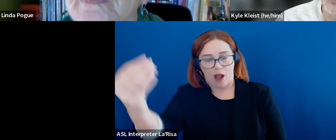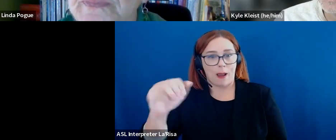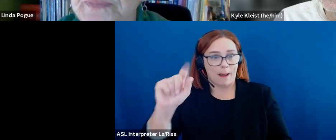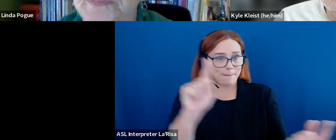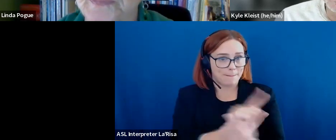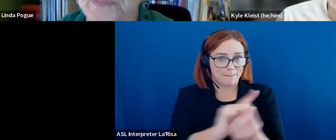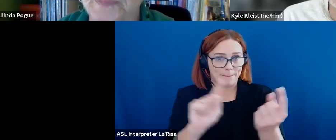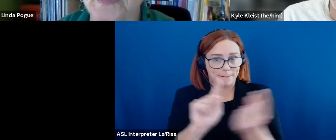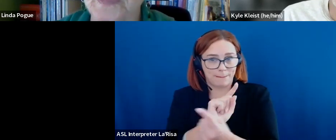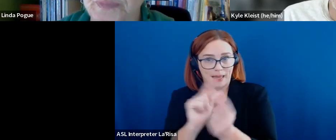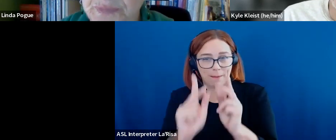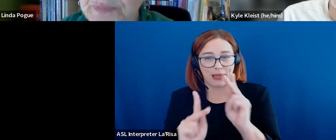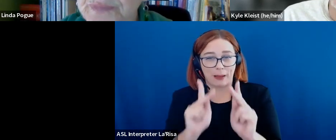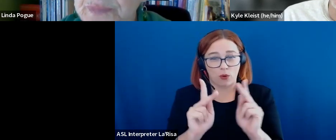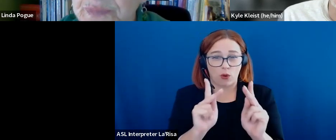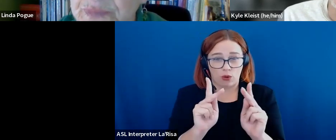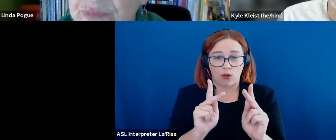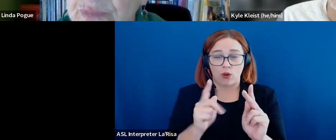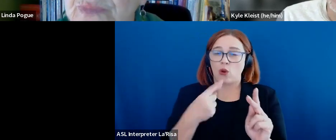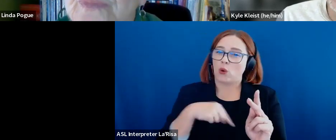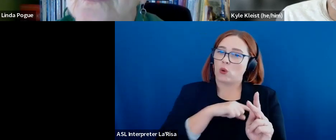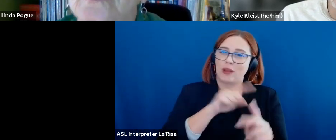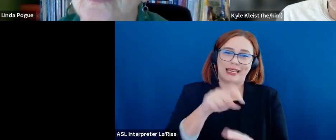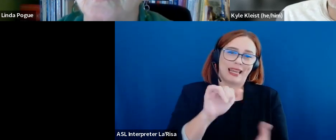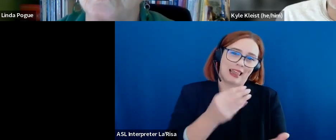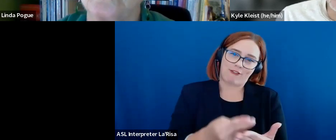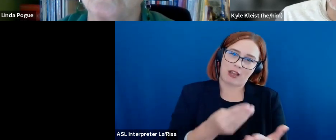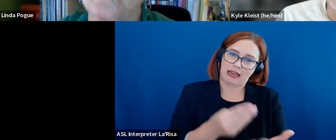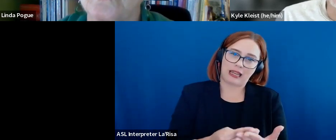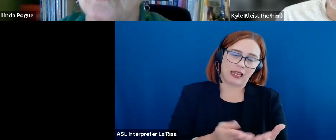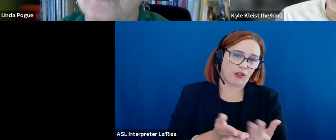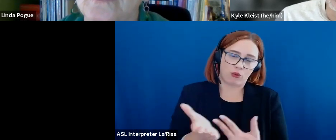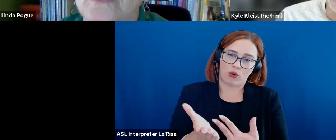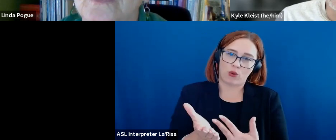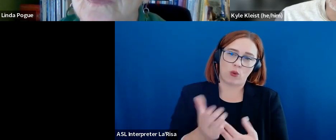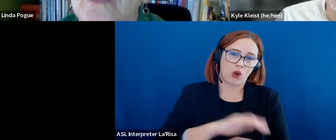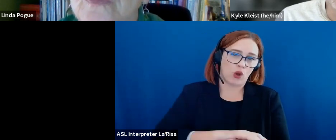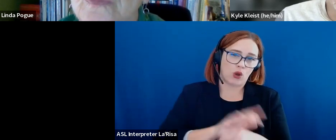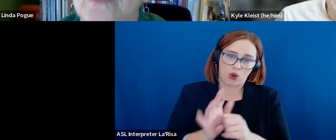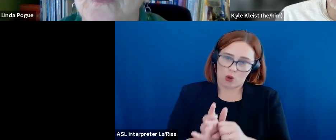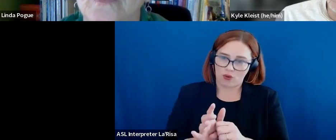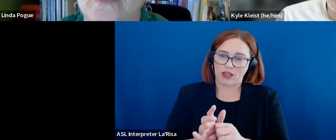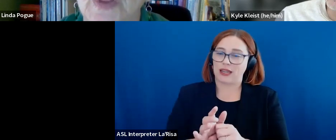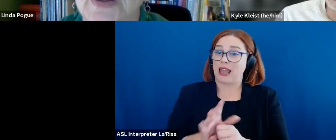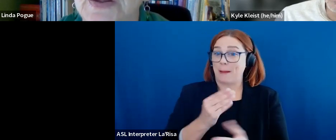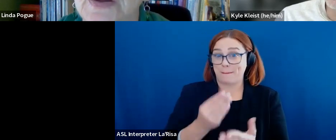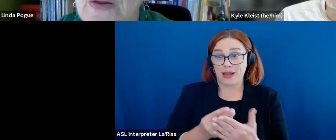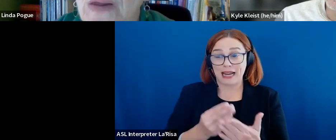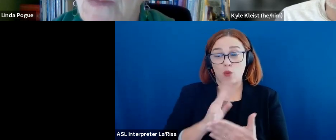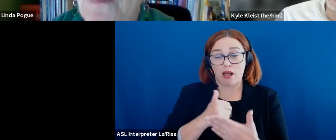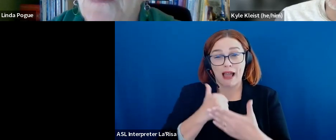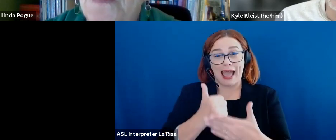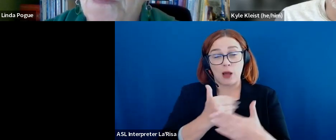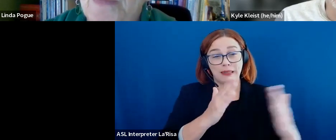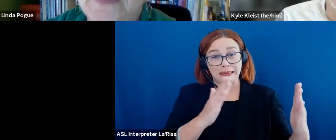pandemic. So yeah, staff time and resources and funding goes a long way. So my